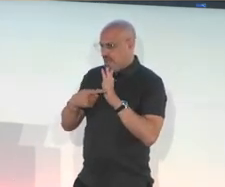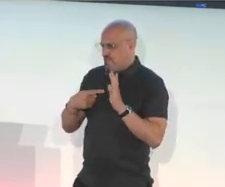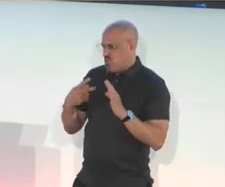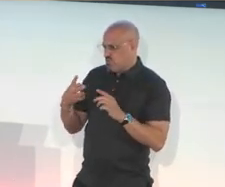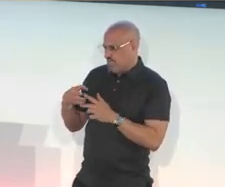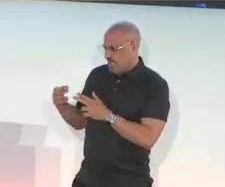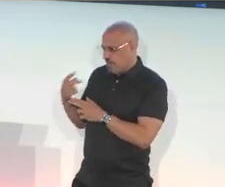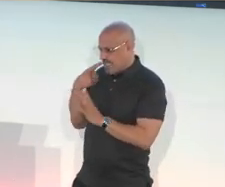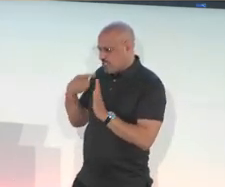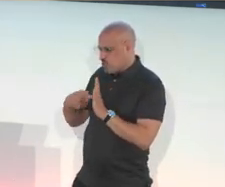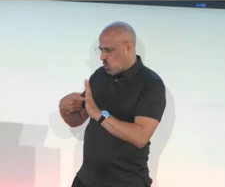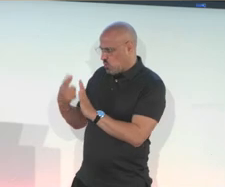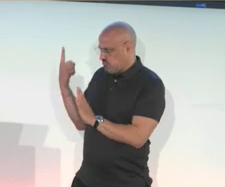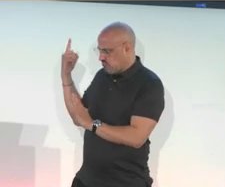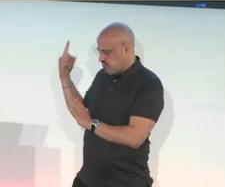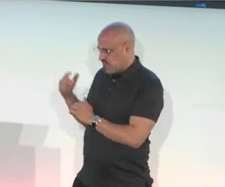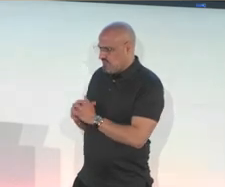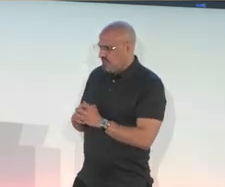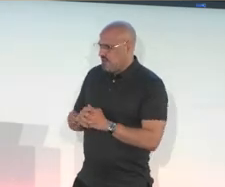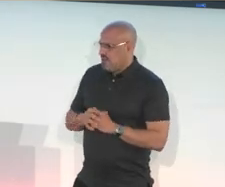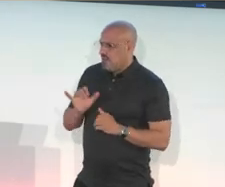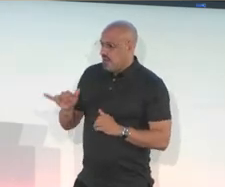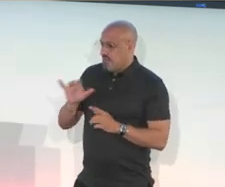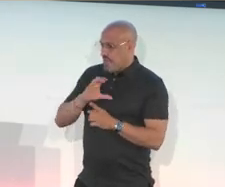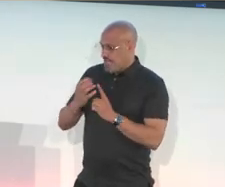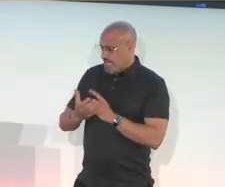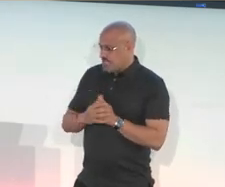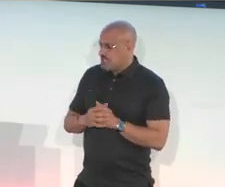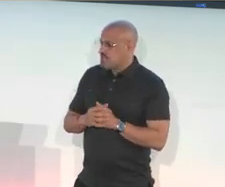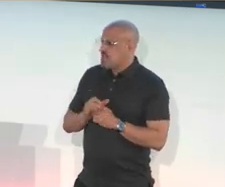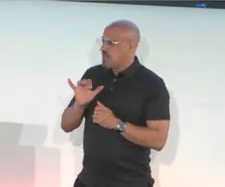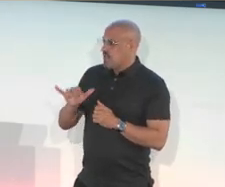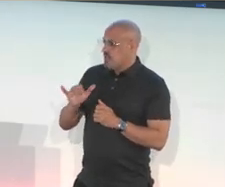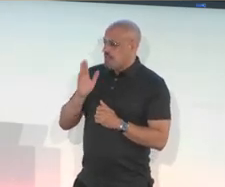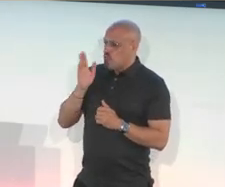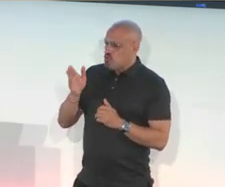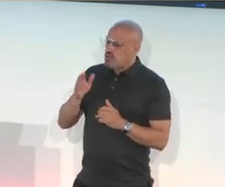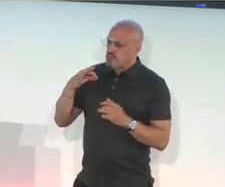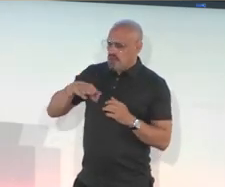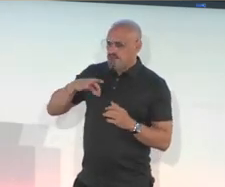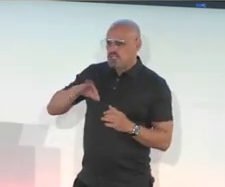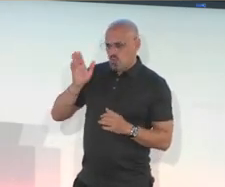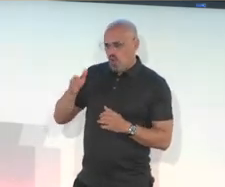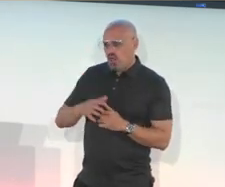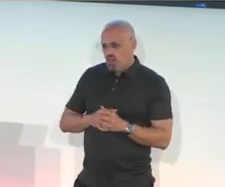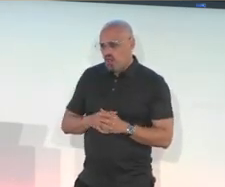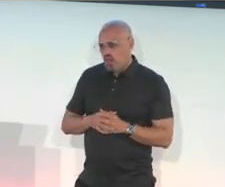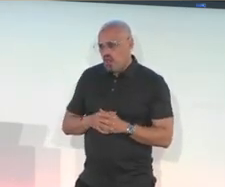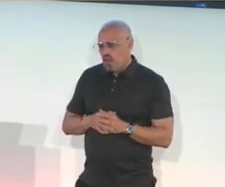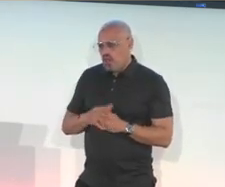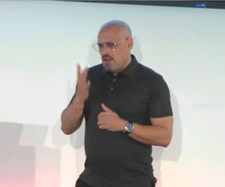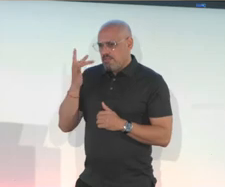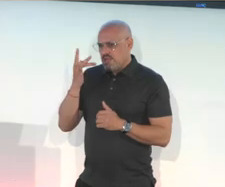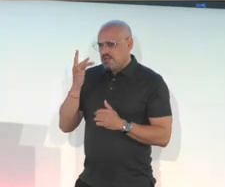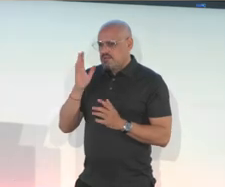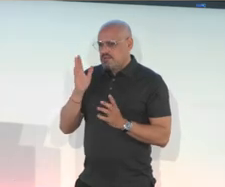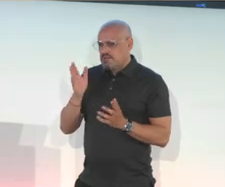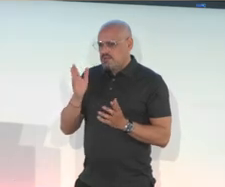showed you, in that case, that would really be beneficial. Because